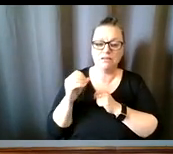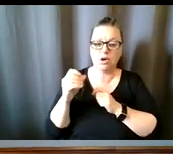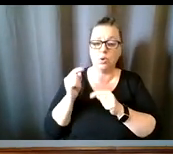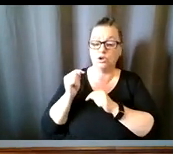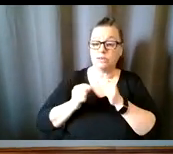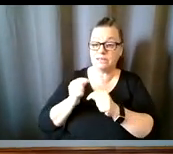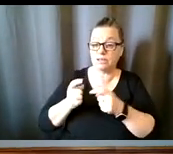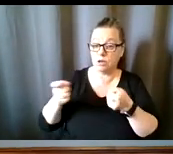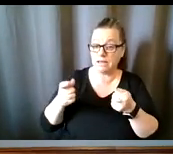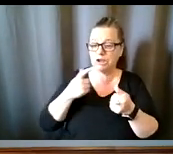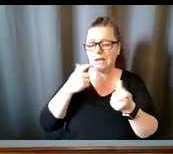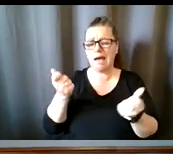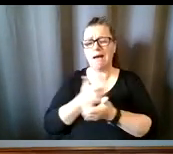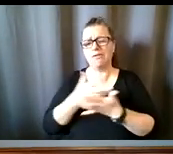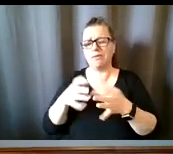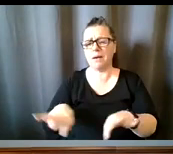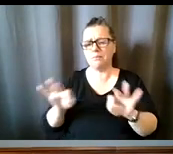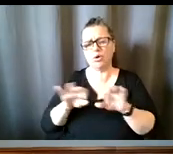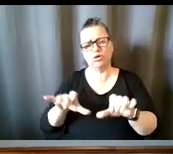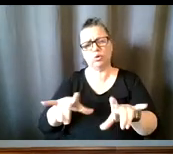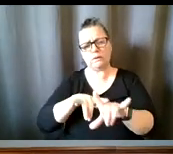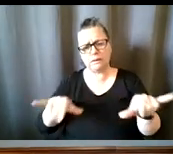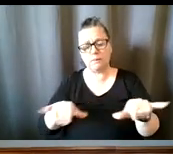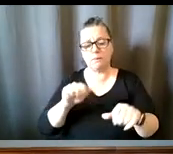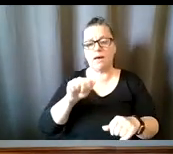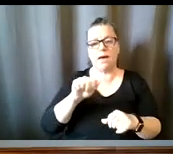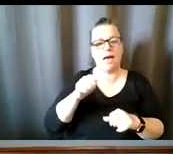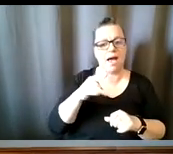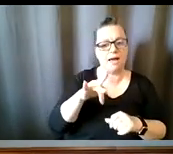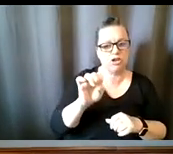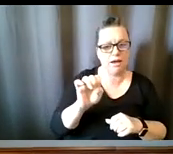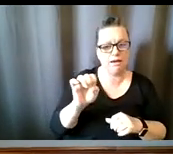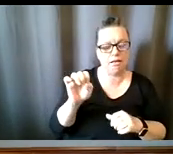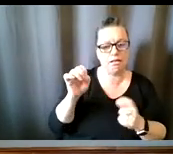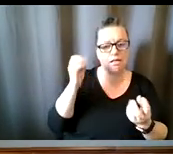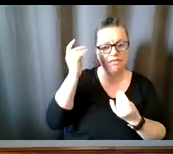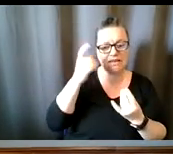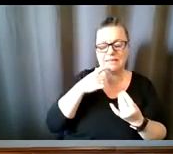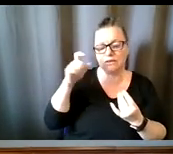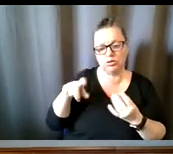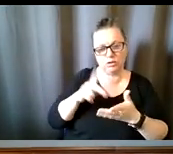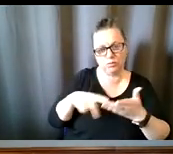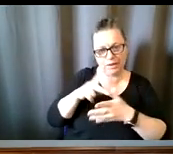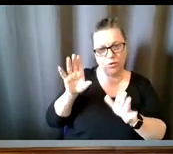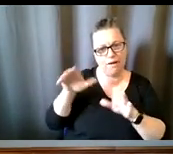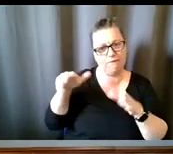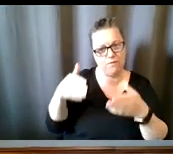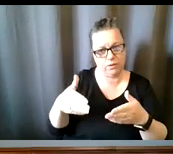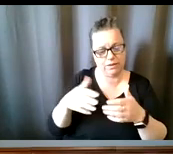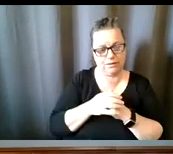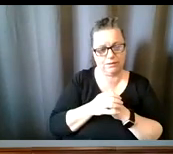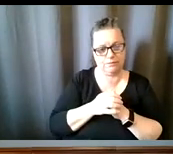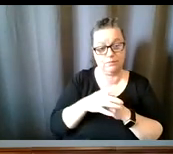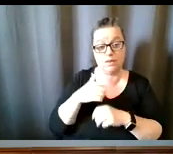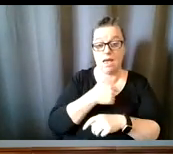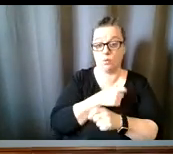says everything's important, do it all at once. And yet agile thinking and strategy says we need to prioritize and we need to focus. And we can